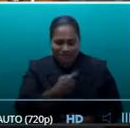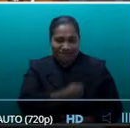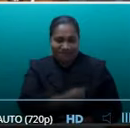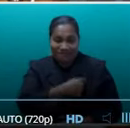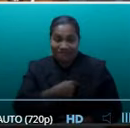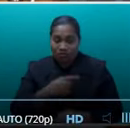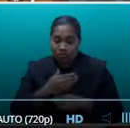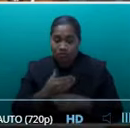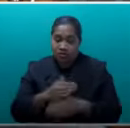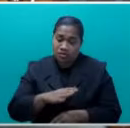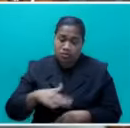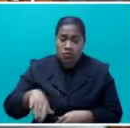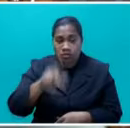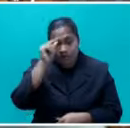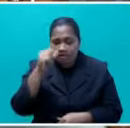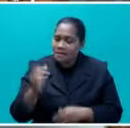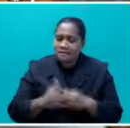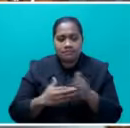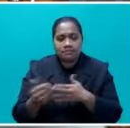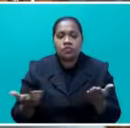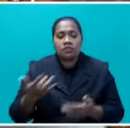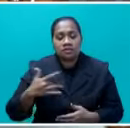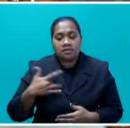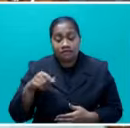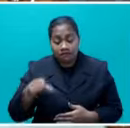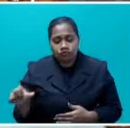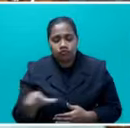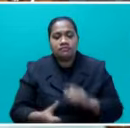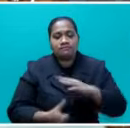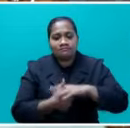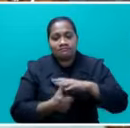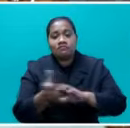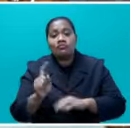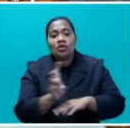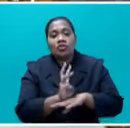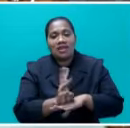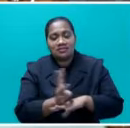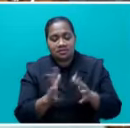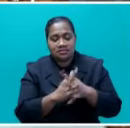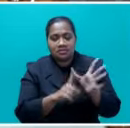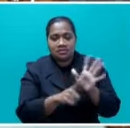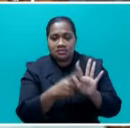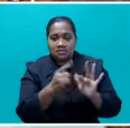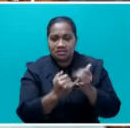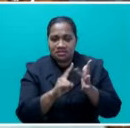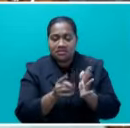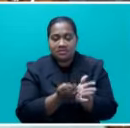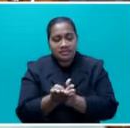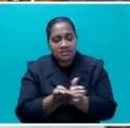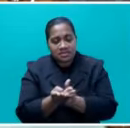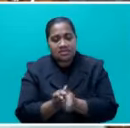every Fijian, no matter where they live, are to have meaningful access to wireless services, whether it's crystal clear picture and increased content